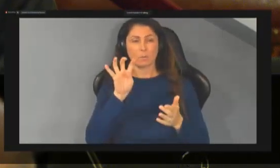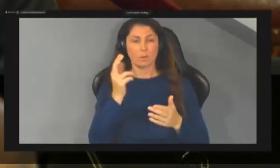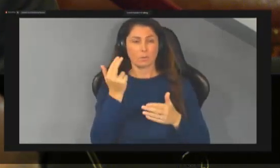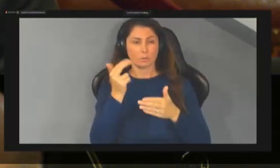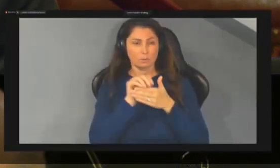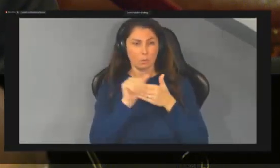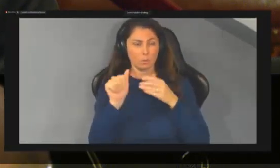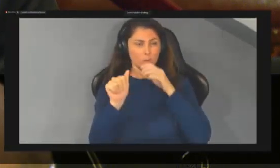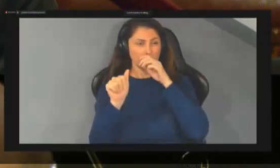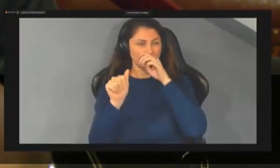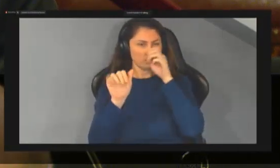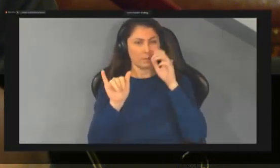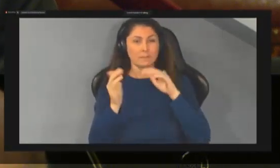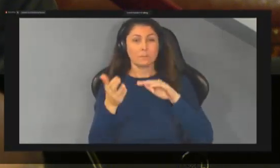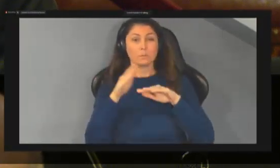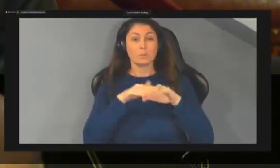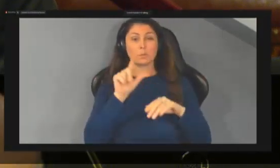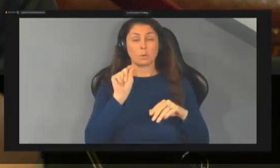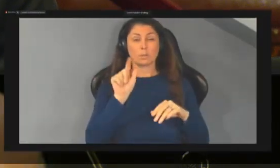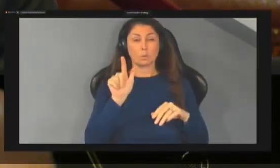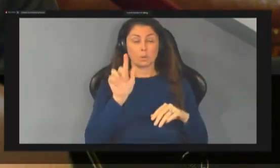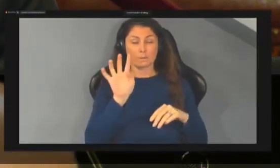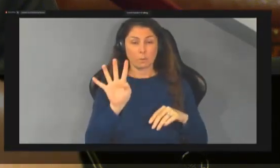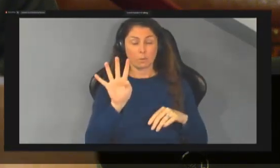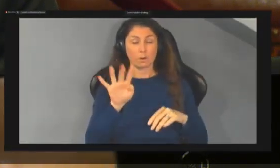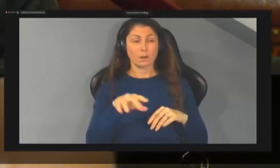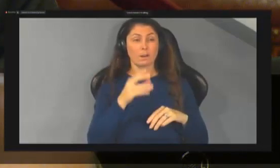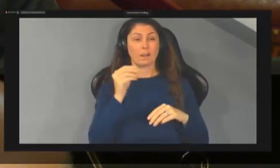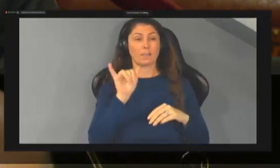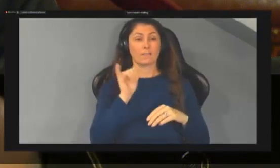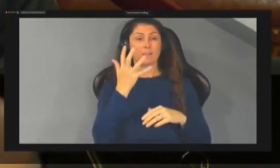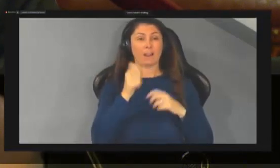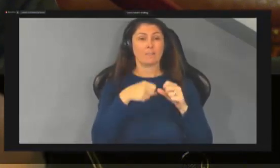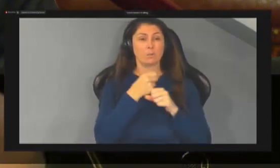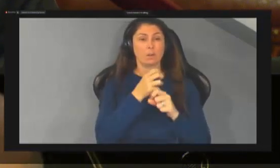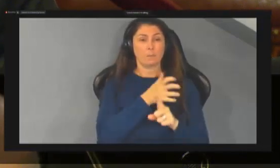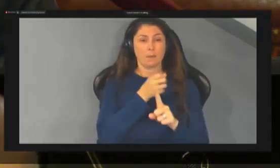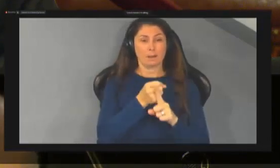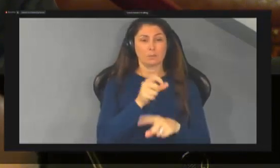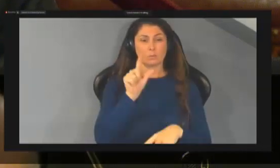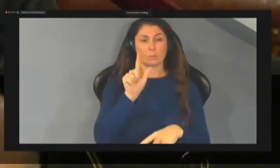$9,413 increase in 2024, and the five-year impact is